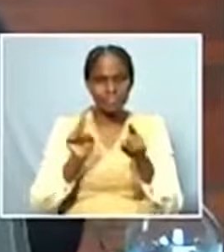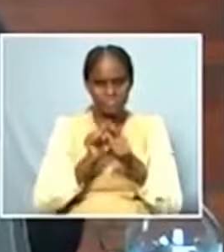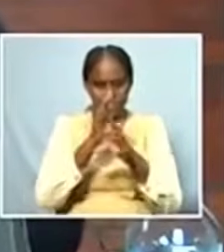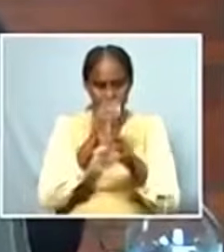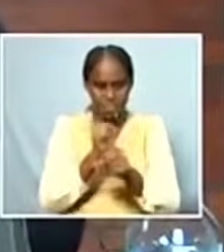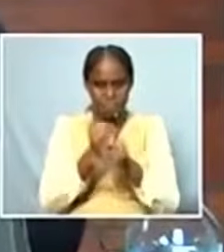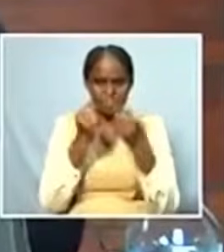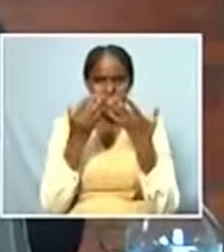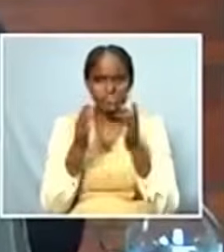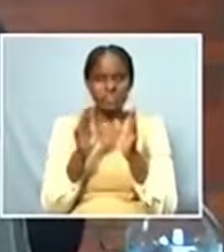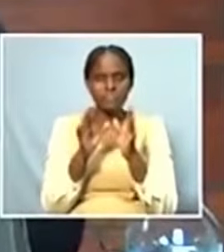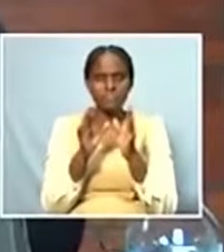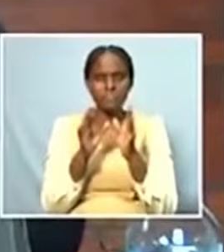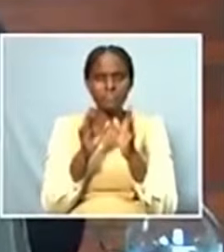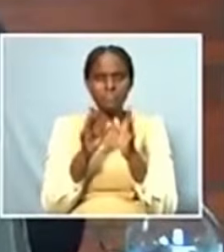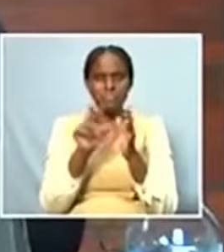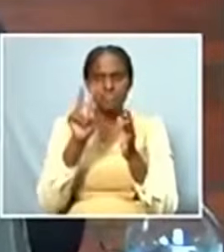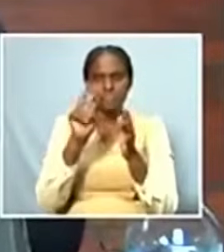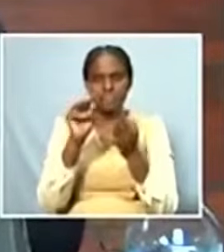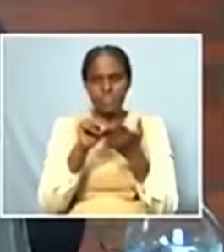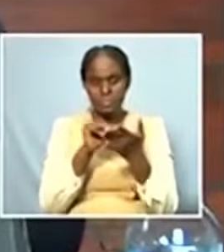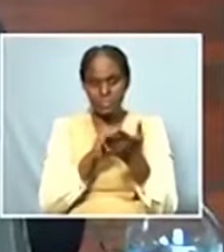received